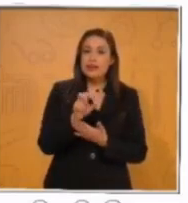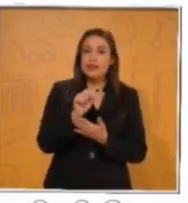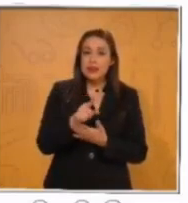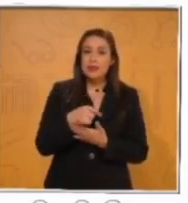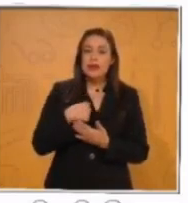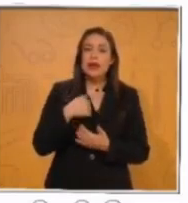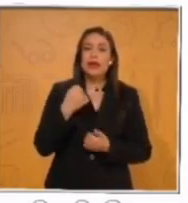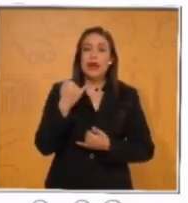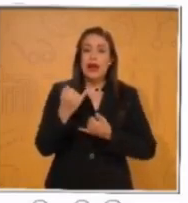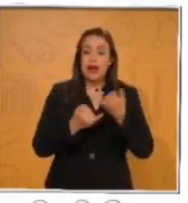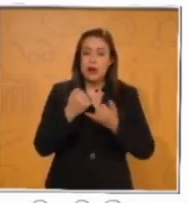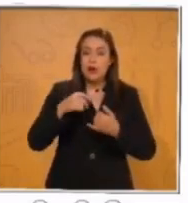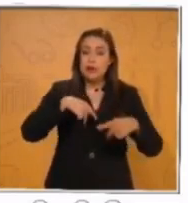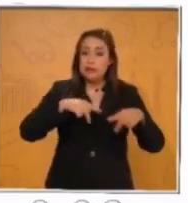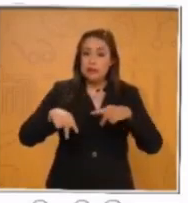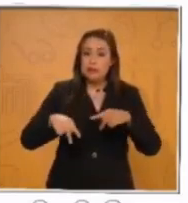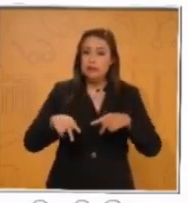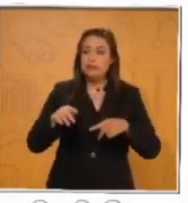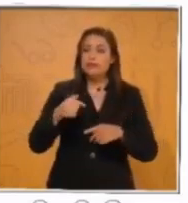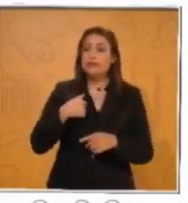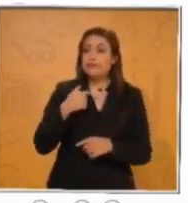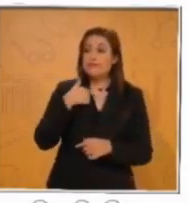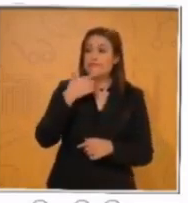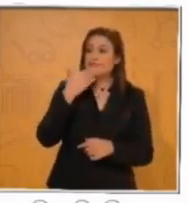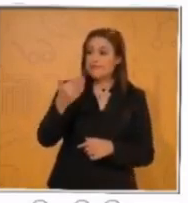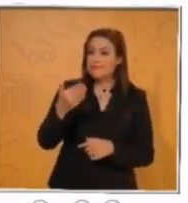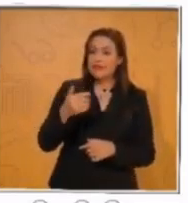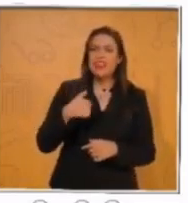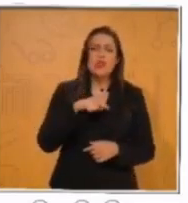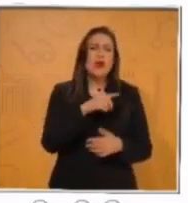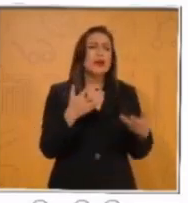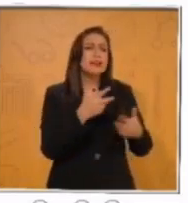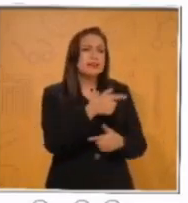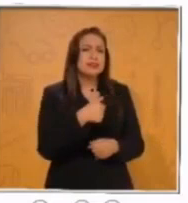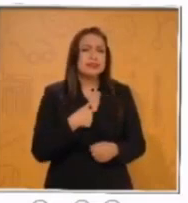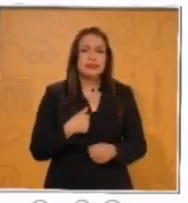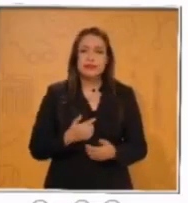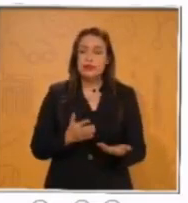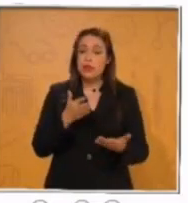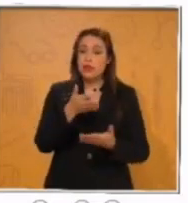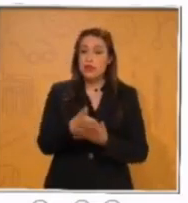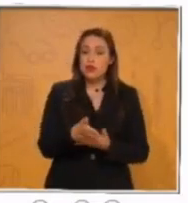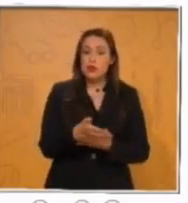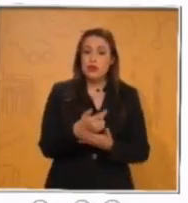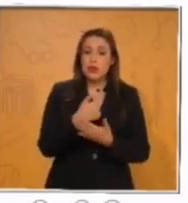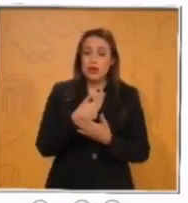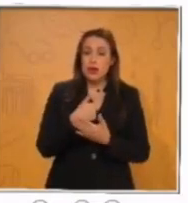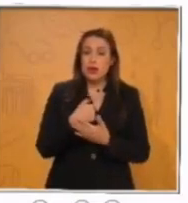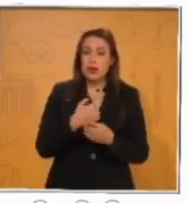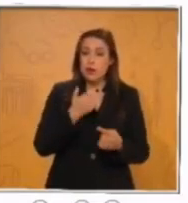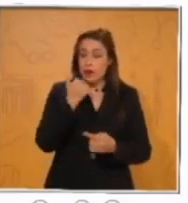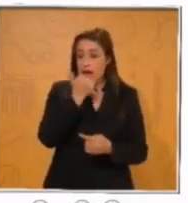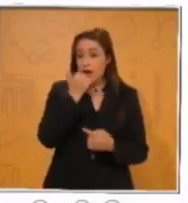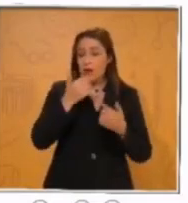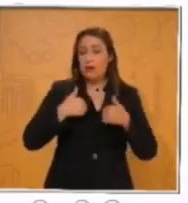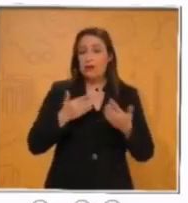soccer. What did you do? I stayed home and studied for my tests. Poor